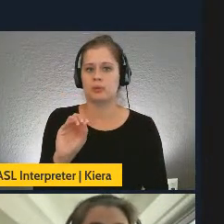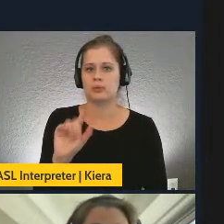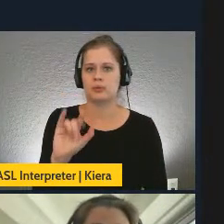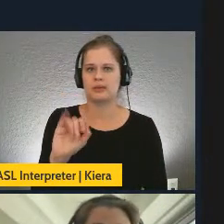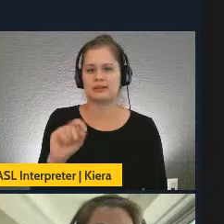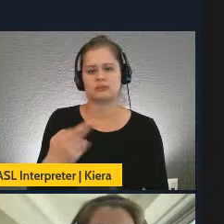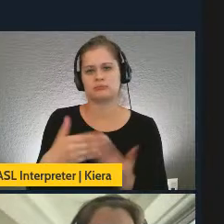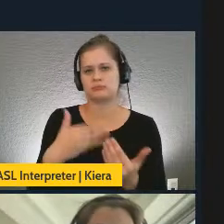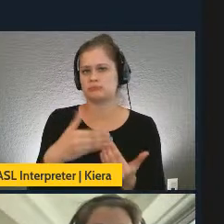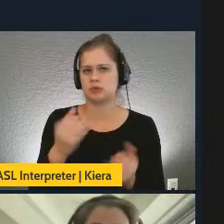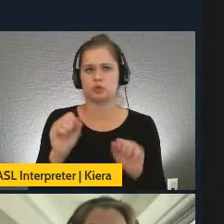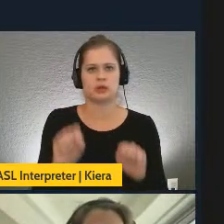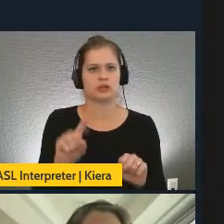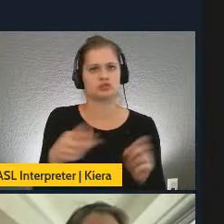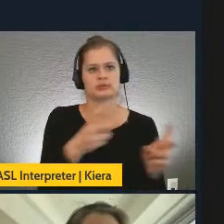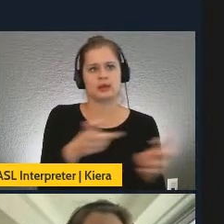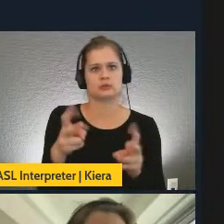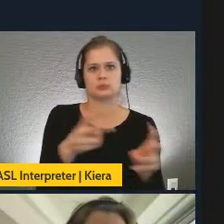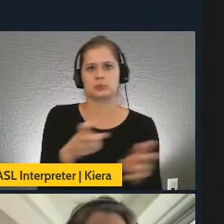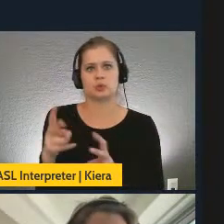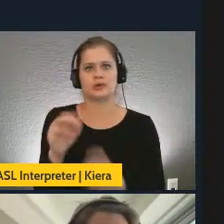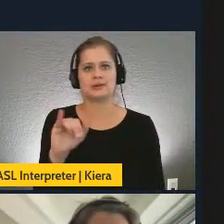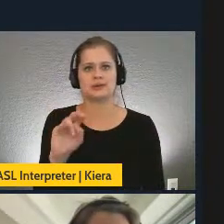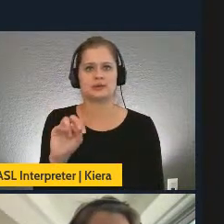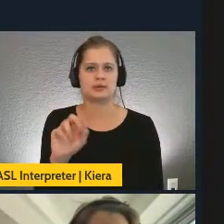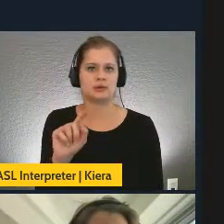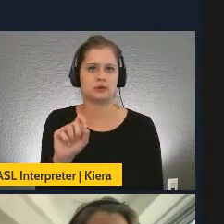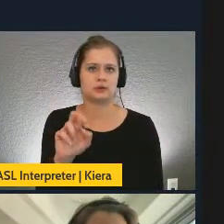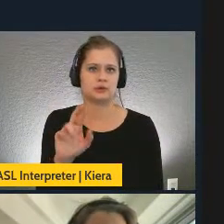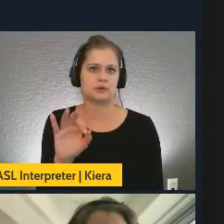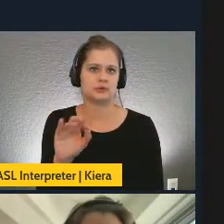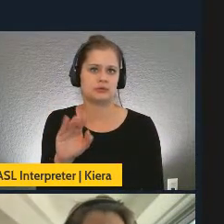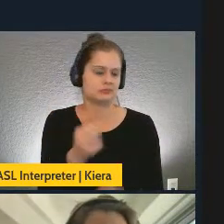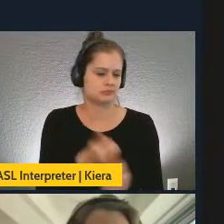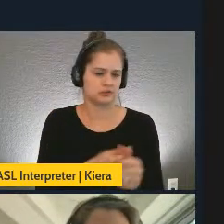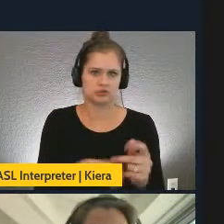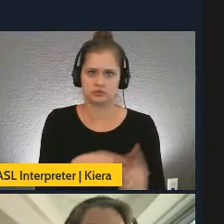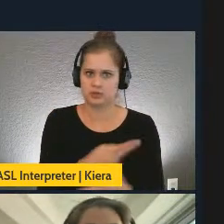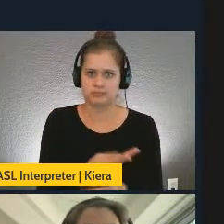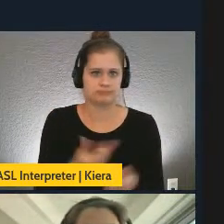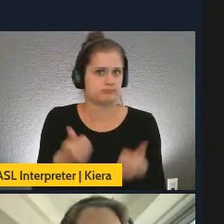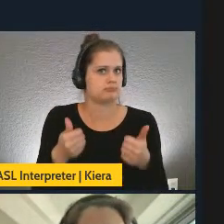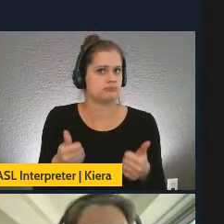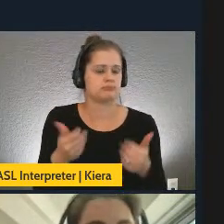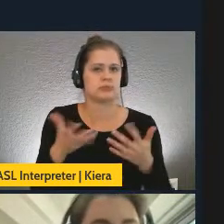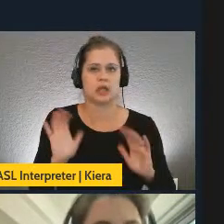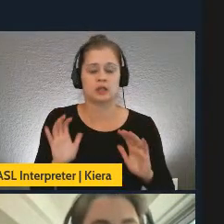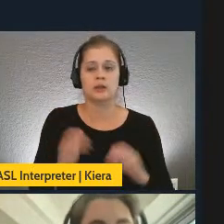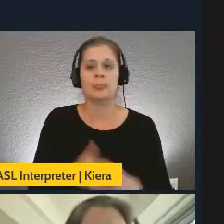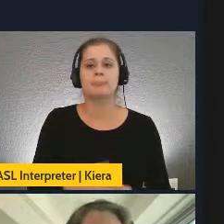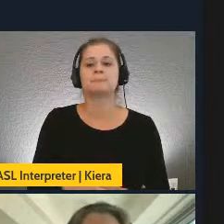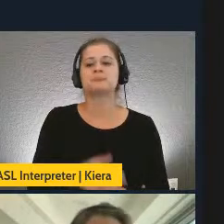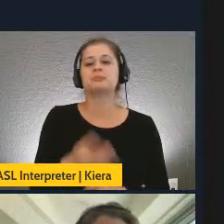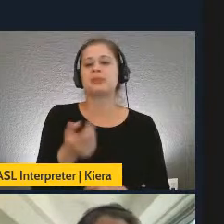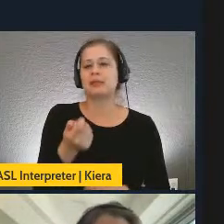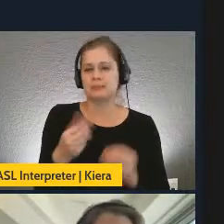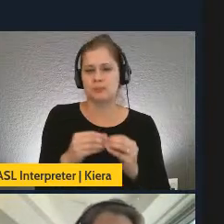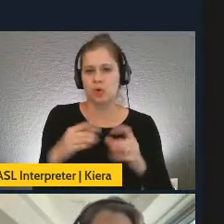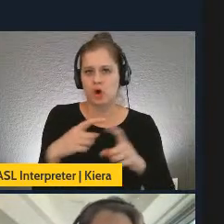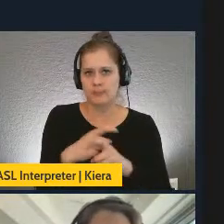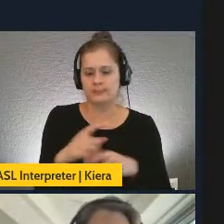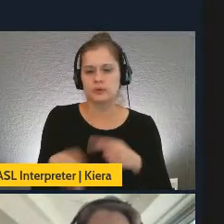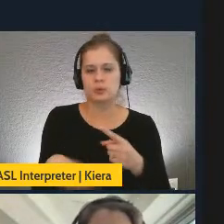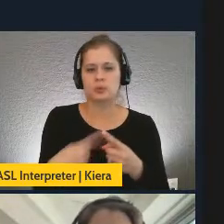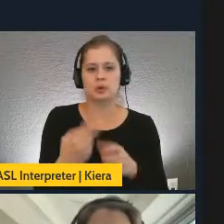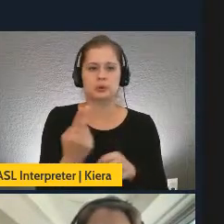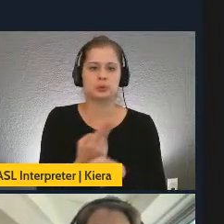export the interface for each type and import them in the front-end files, and there you go. It's a bit tougher when you're using more of a distributed system,